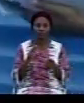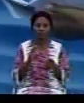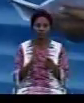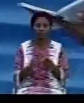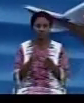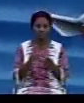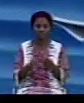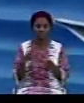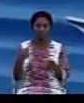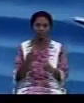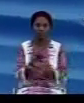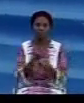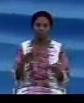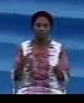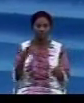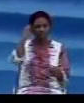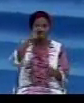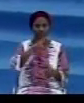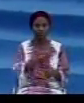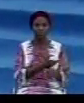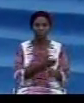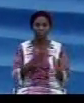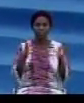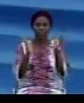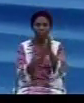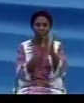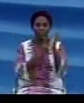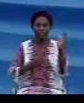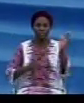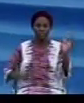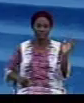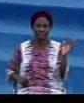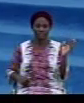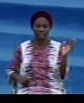Shatoye. Praise the Lord.